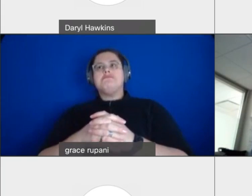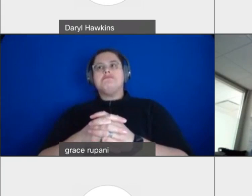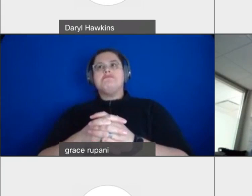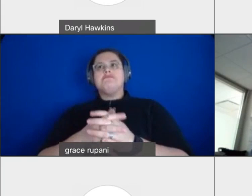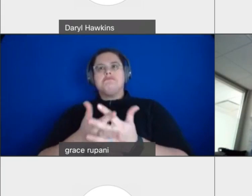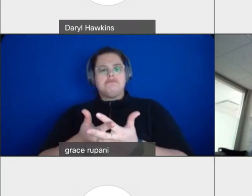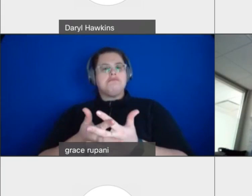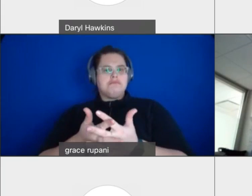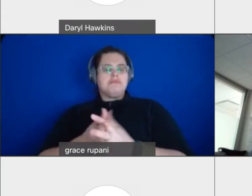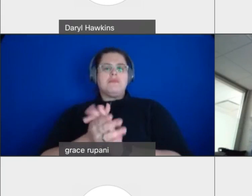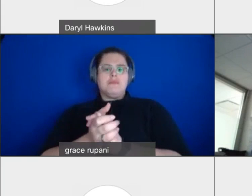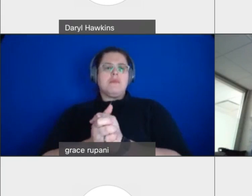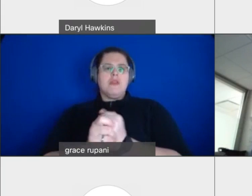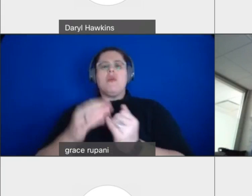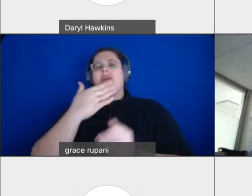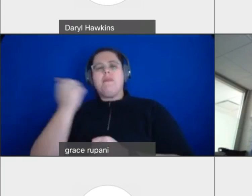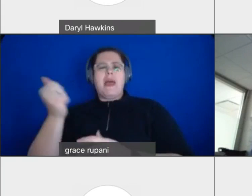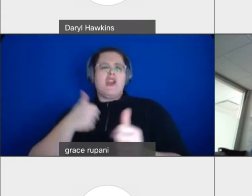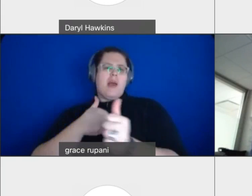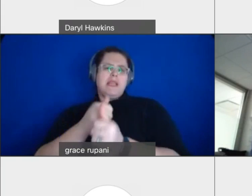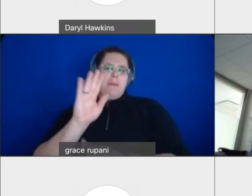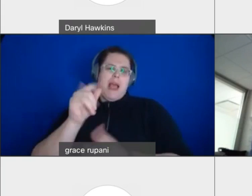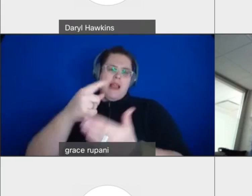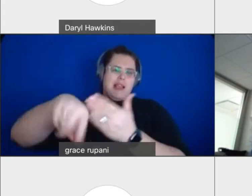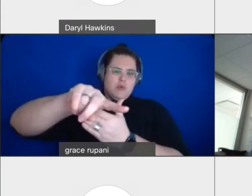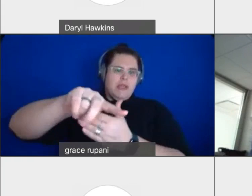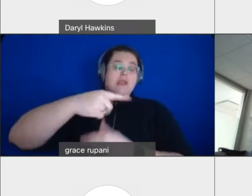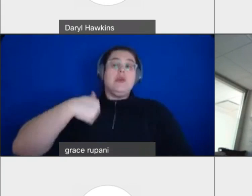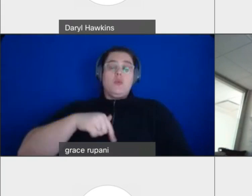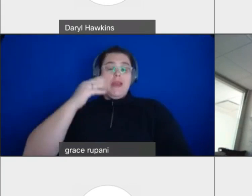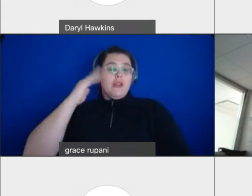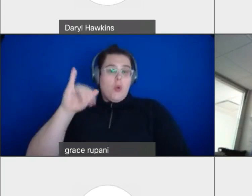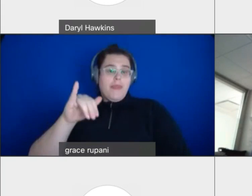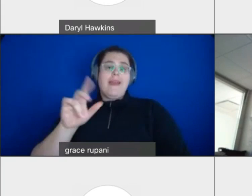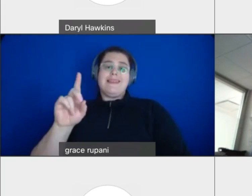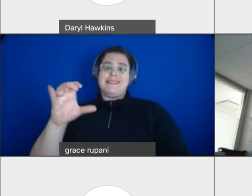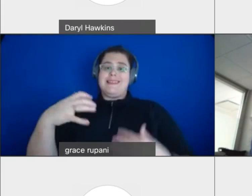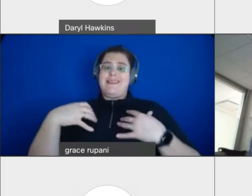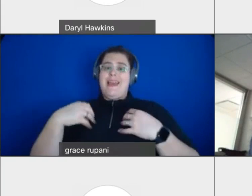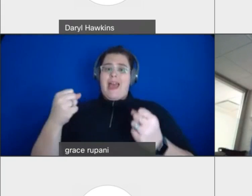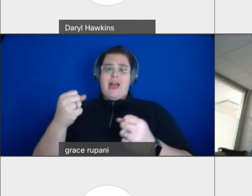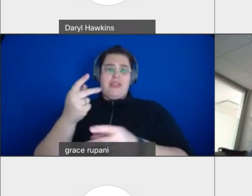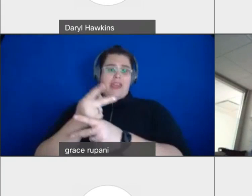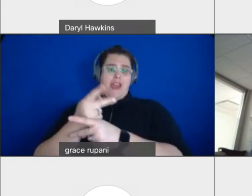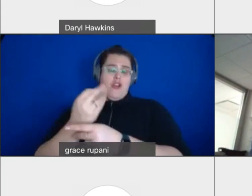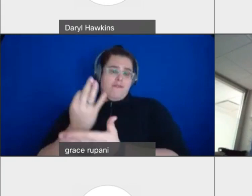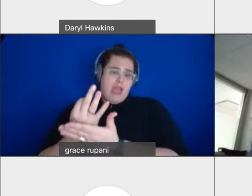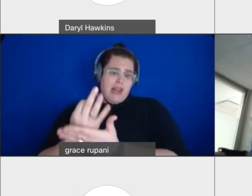a more solid update next week. We do know it's in the hands of our partners at DC Healthcare Finance,